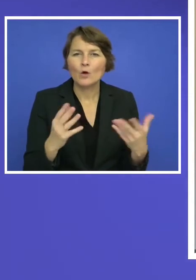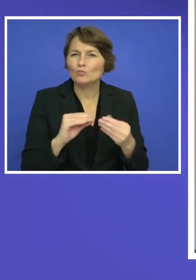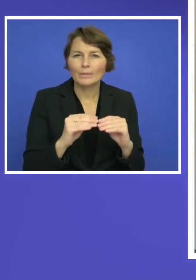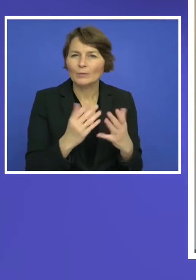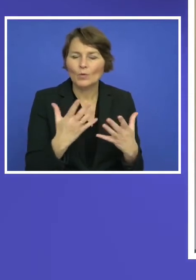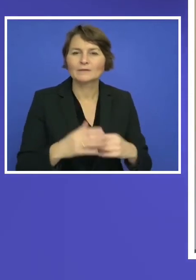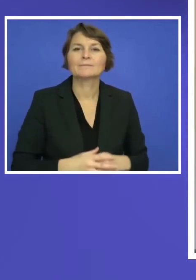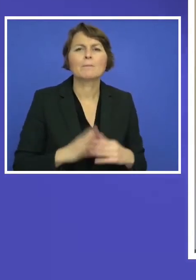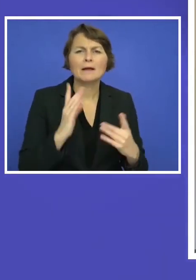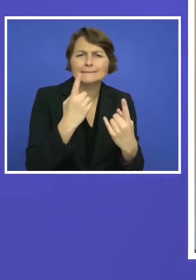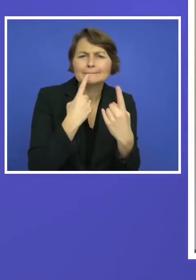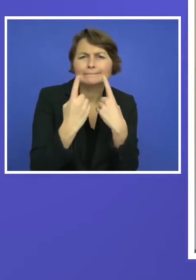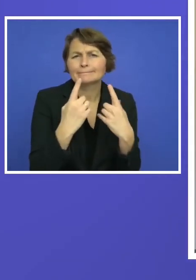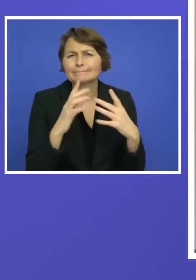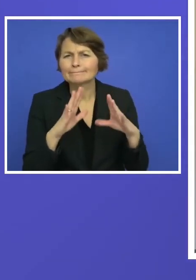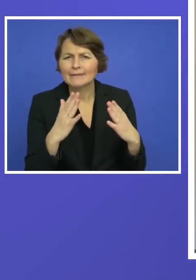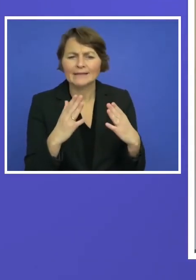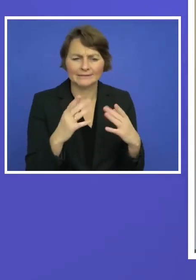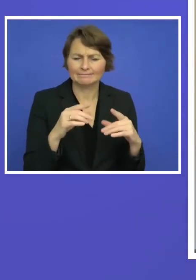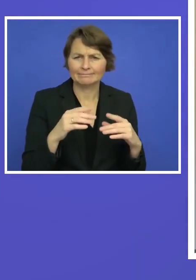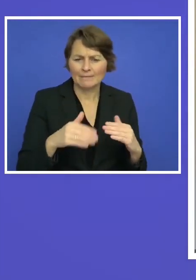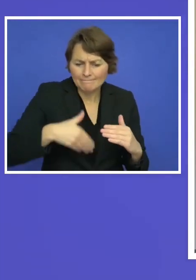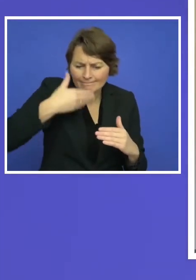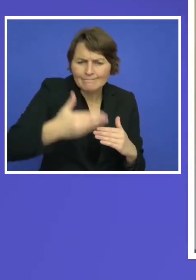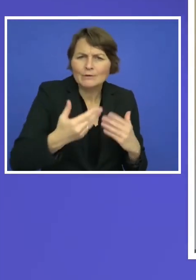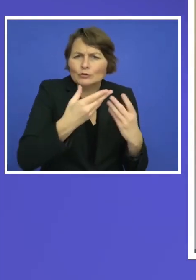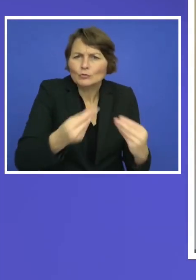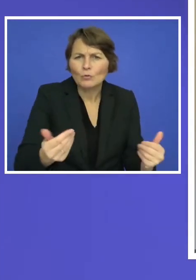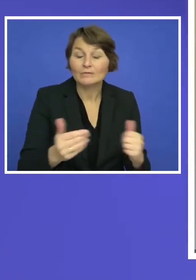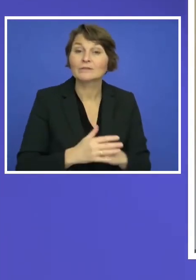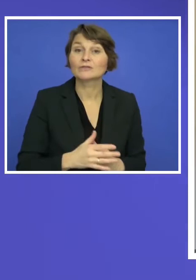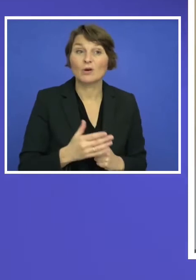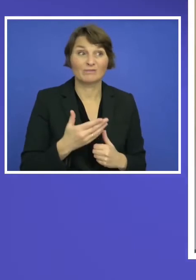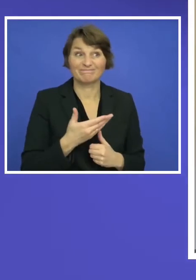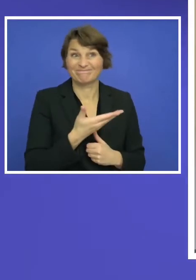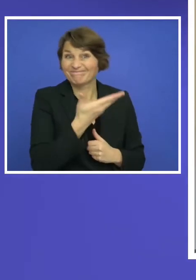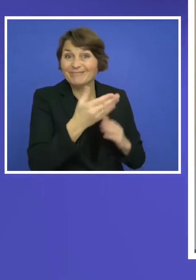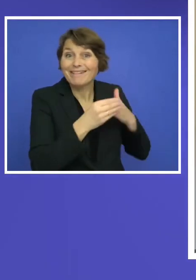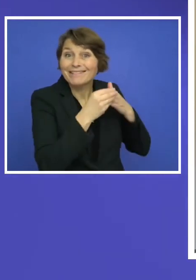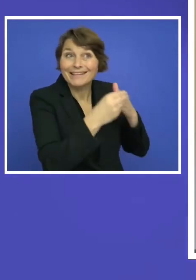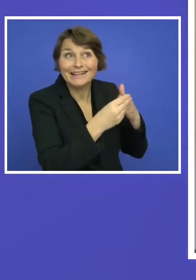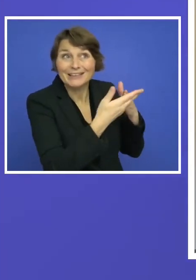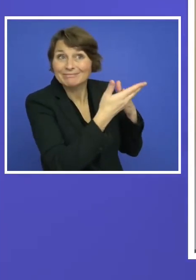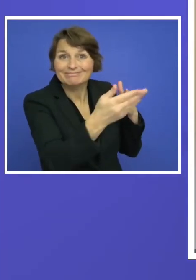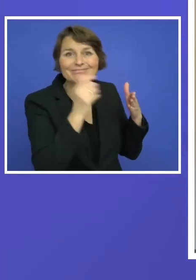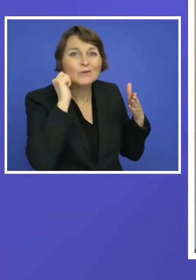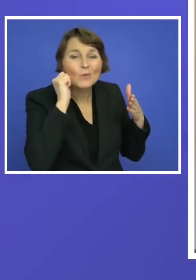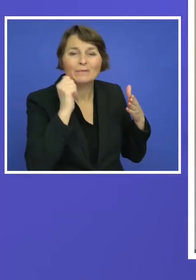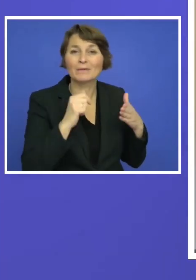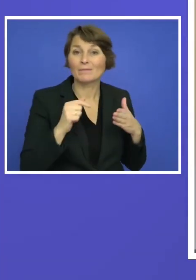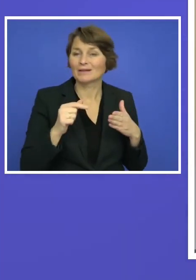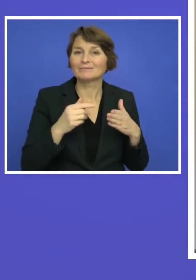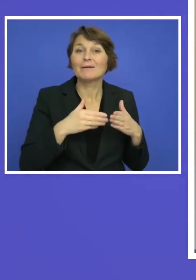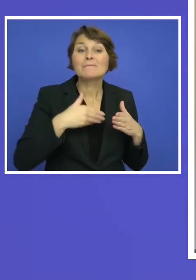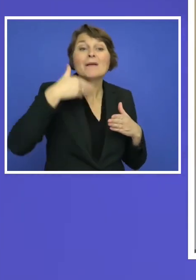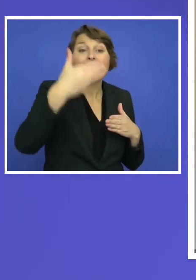solutions to overcome that lack of leadership, but also how to manage and rebuild health systems after the COVID